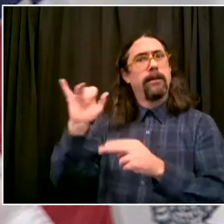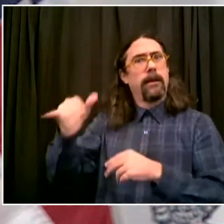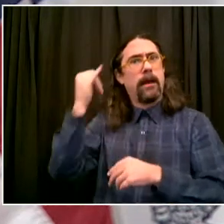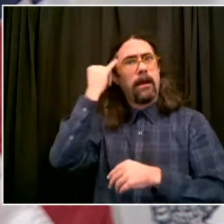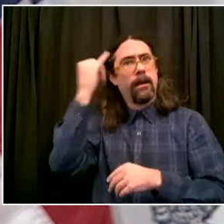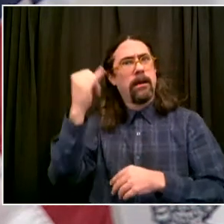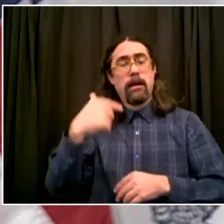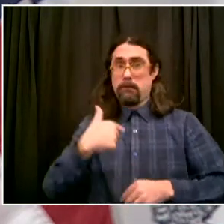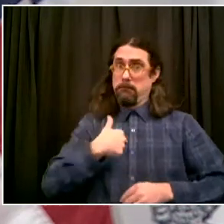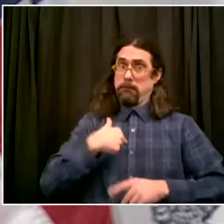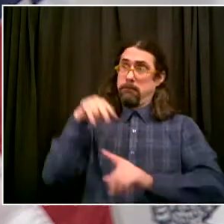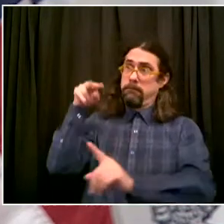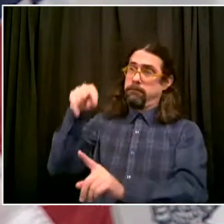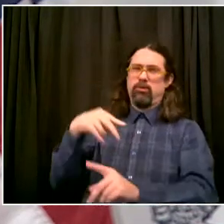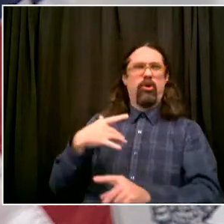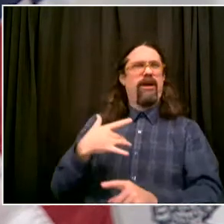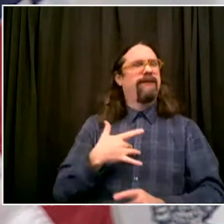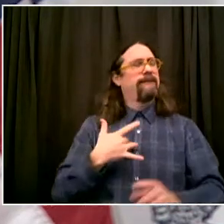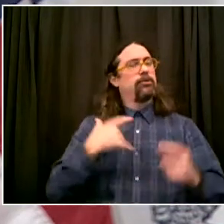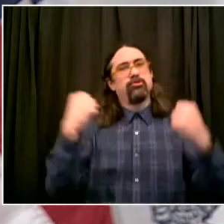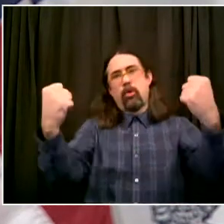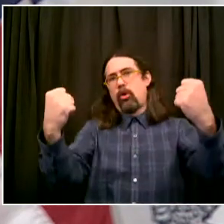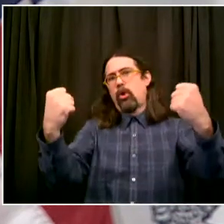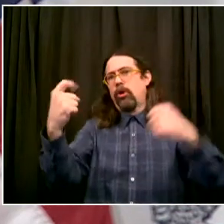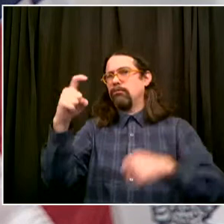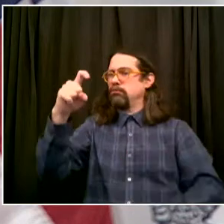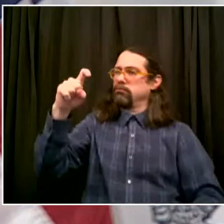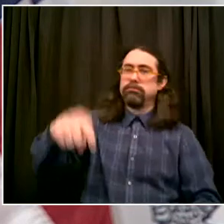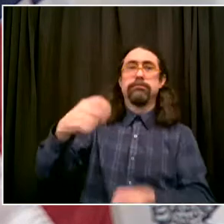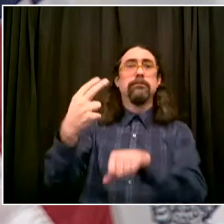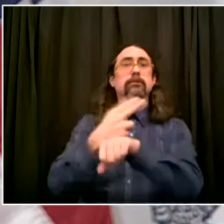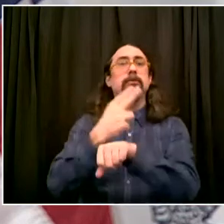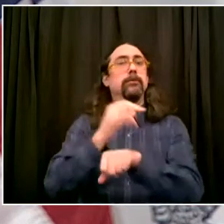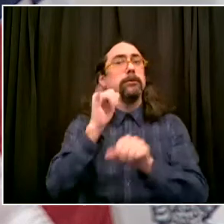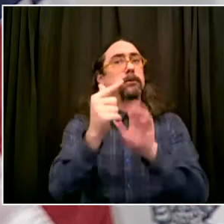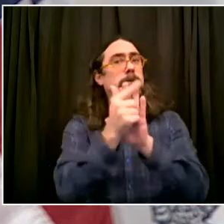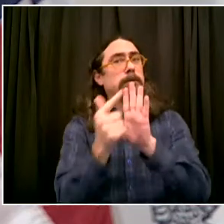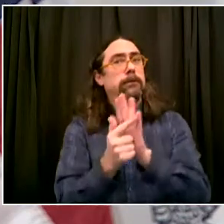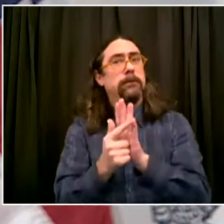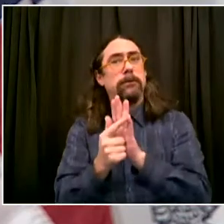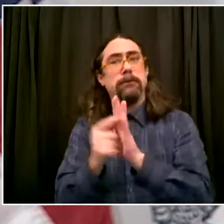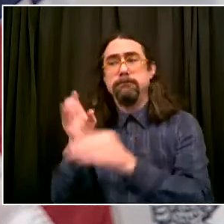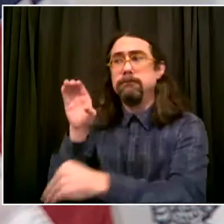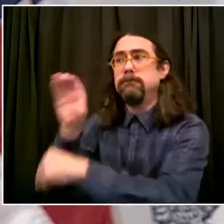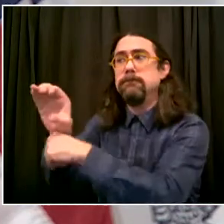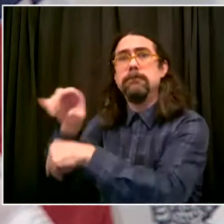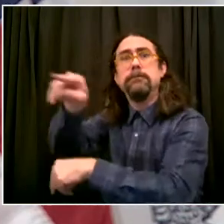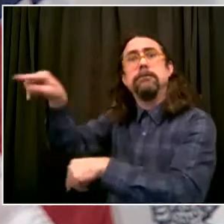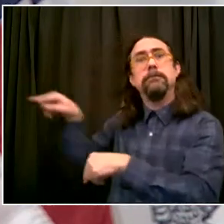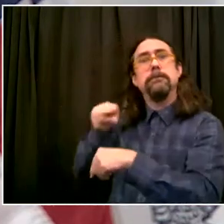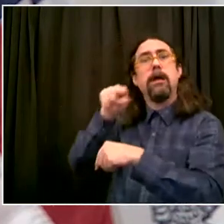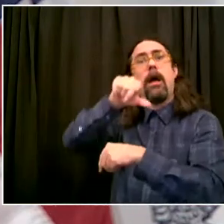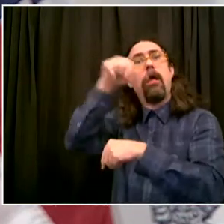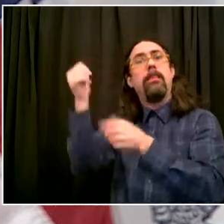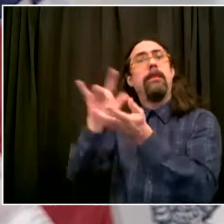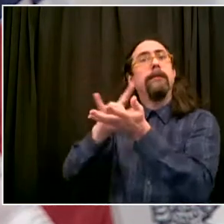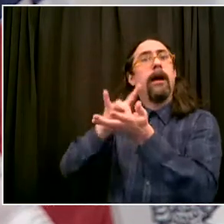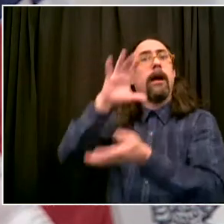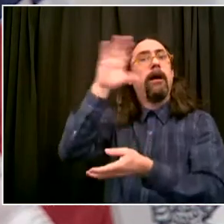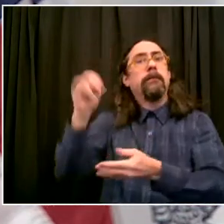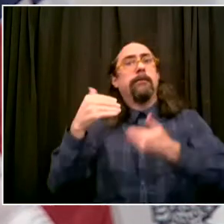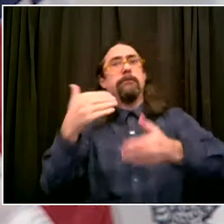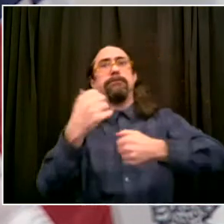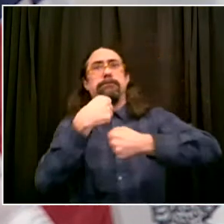for a new administration that's trying to deal with every problem simultaneously, that they have so much they're trying to deal with. They're trying to get